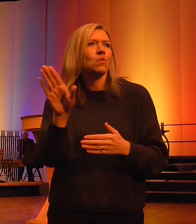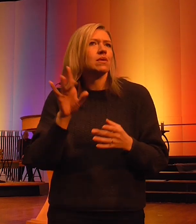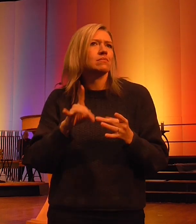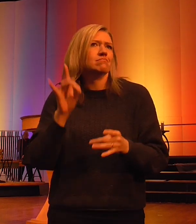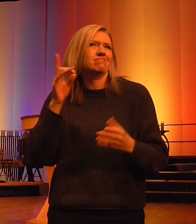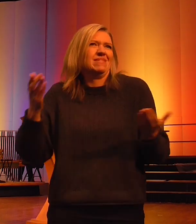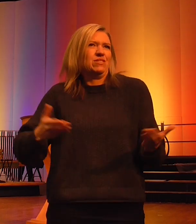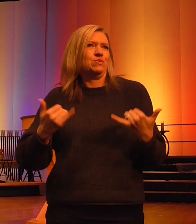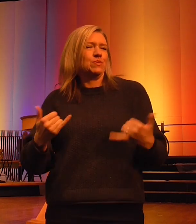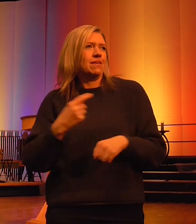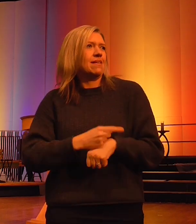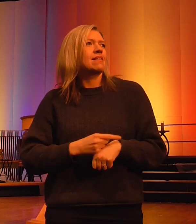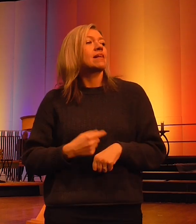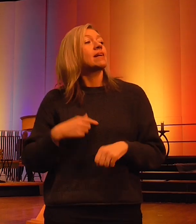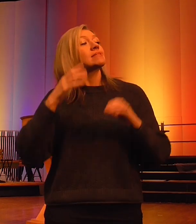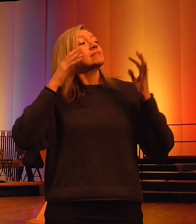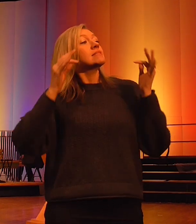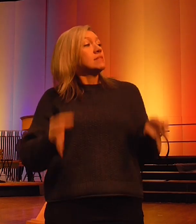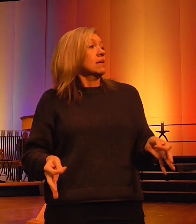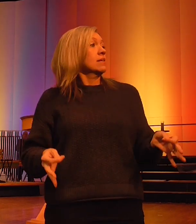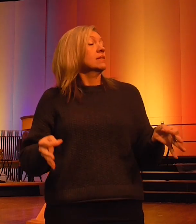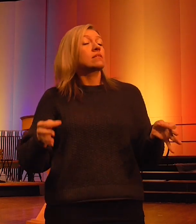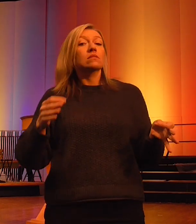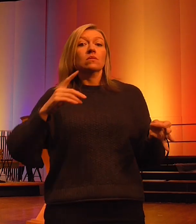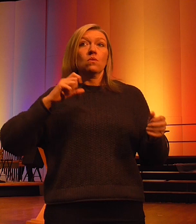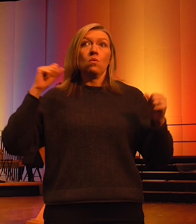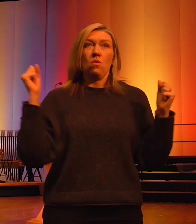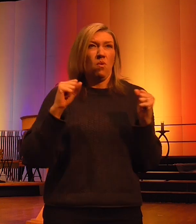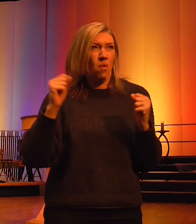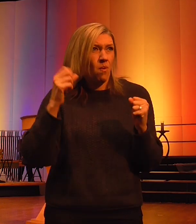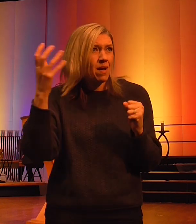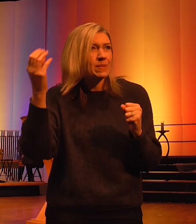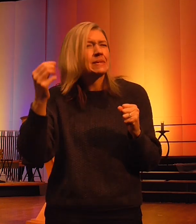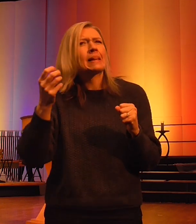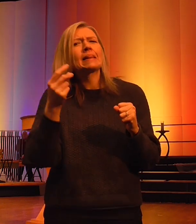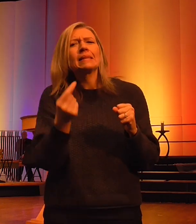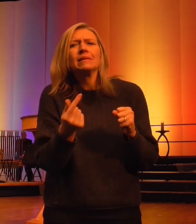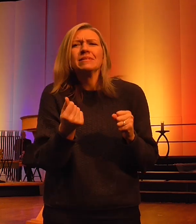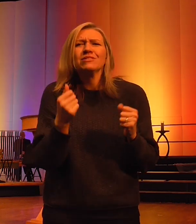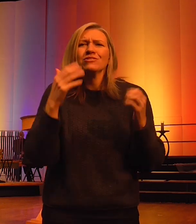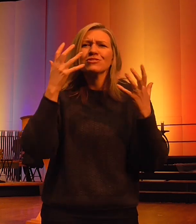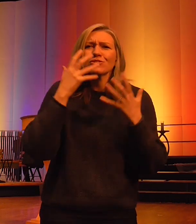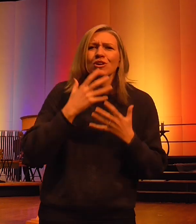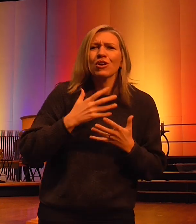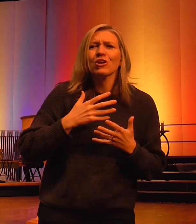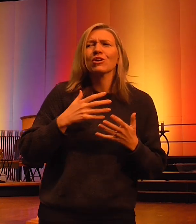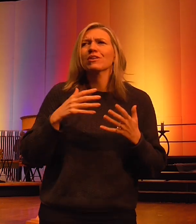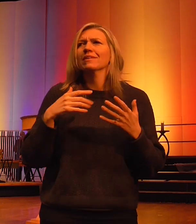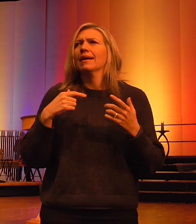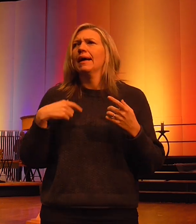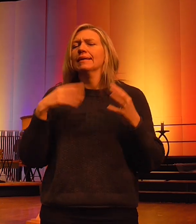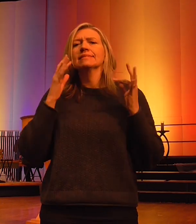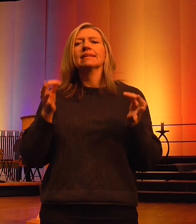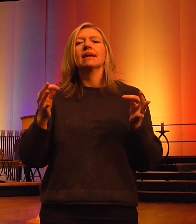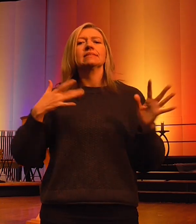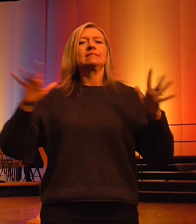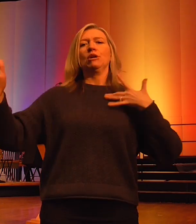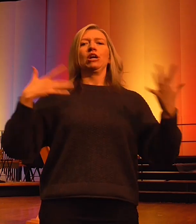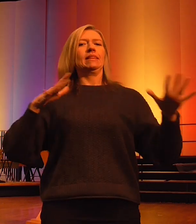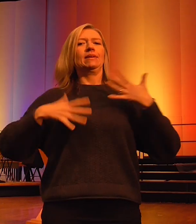today. I decided that because it's so cold out and kind of dark and gloomy, I would wear the most sparkly clothes I had.